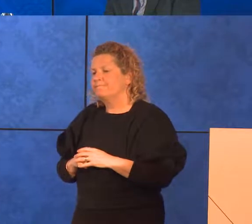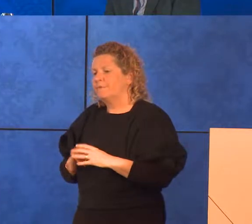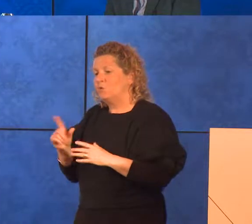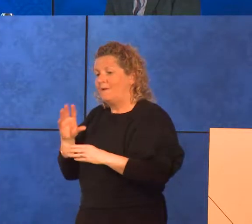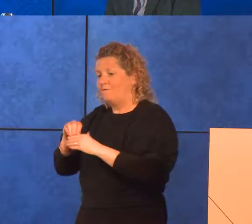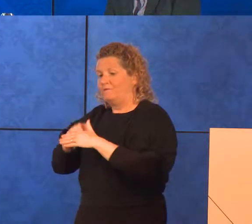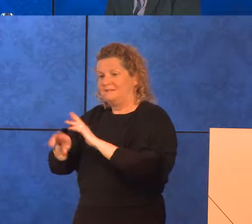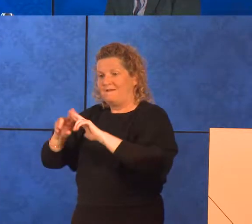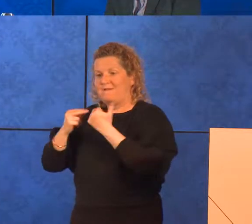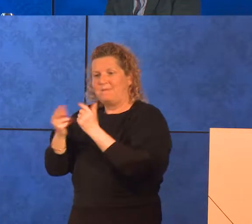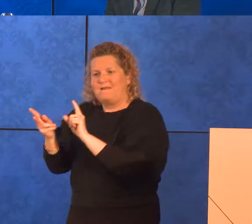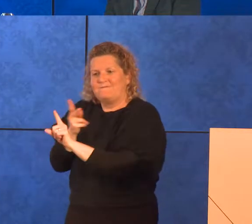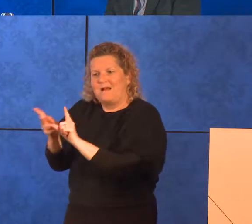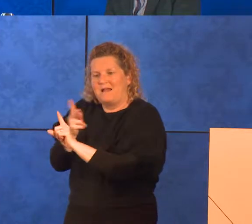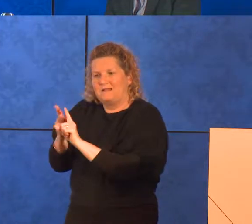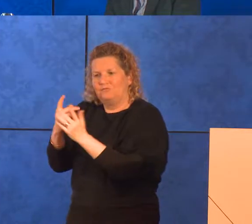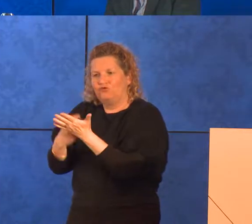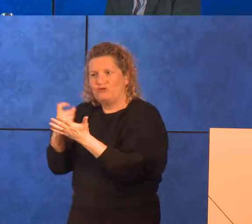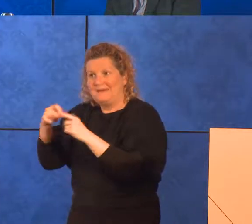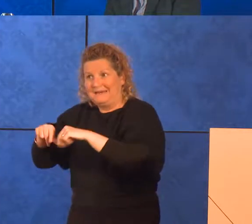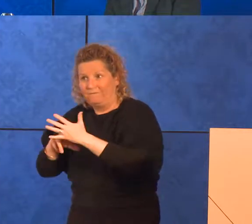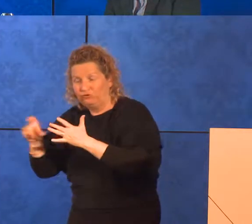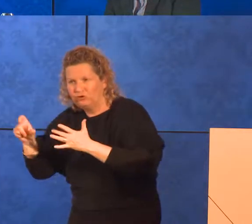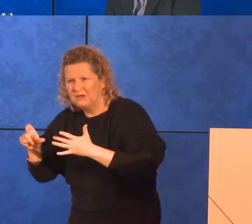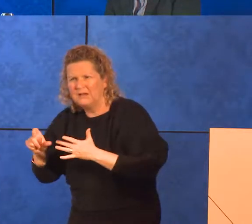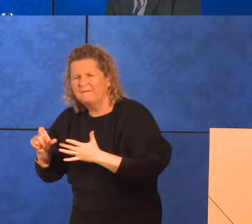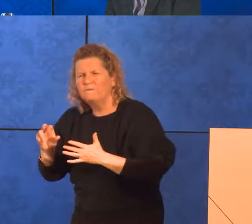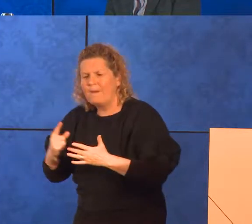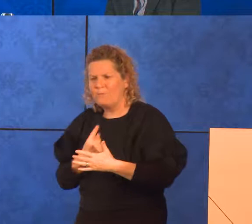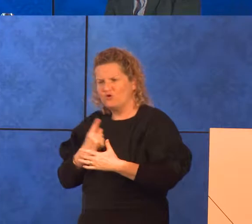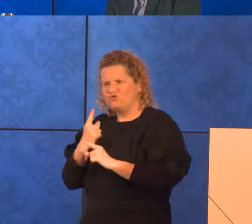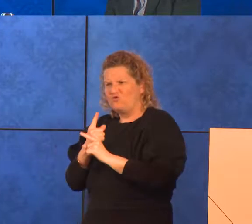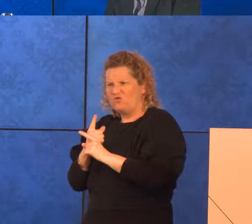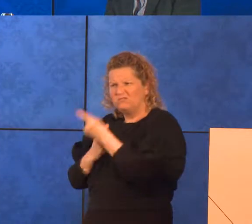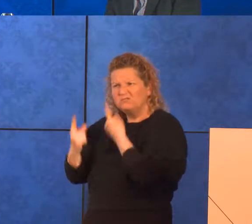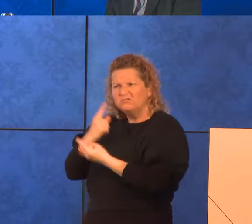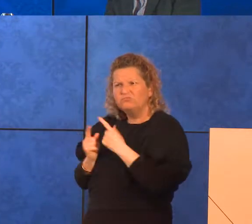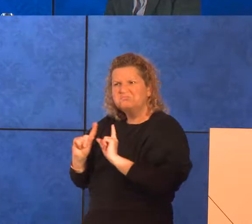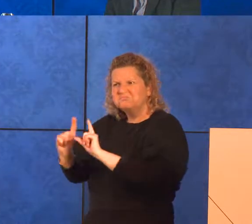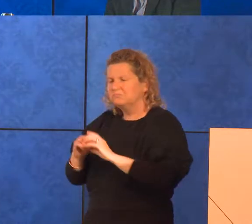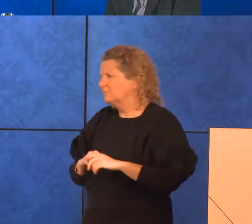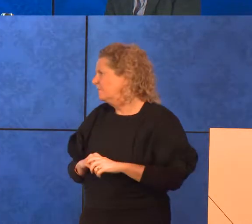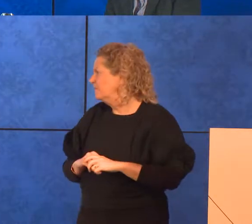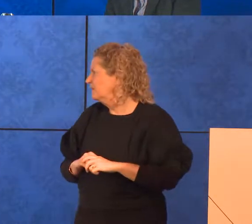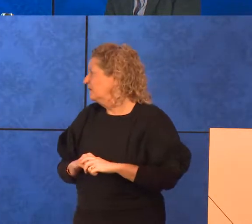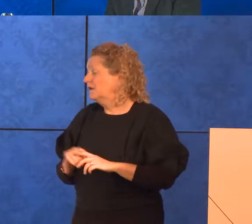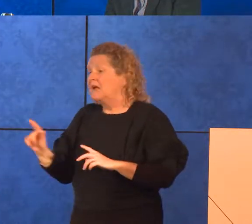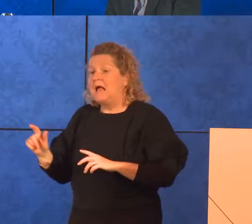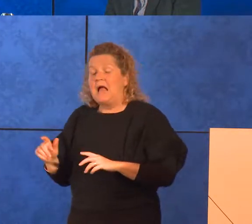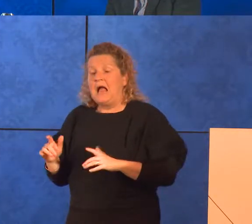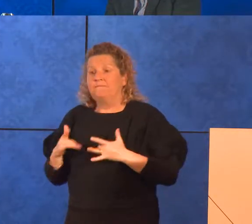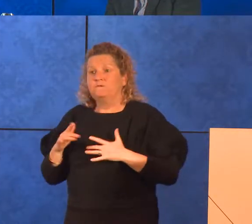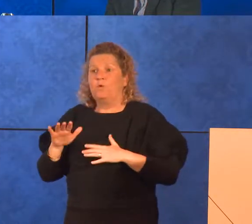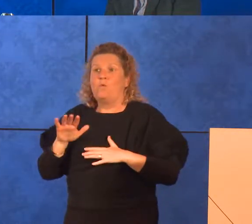Family Violence Royal Commission here in Victoria. What was that like on a personal level? It was very overwhelming,